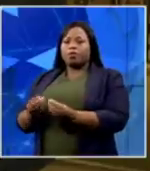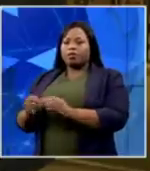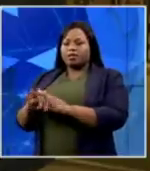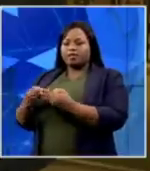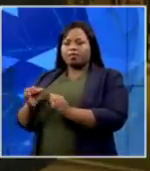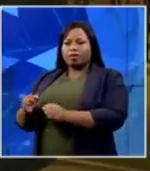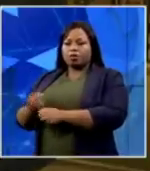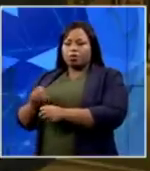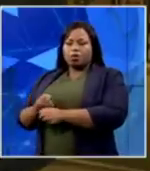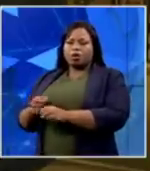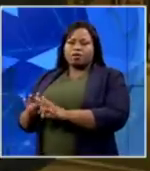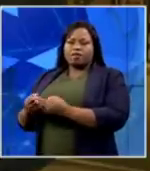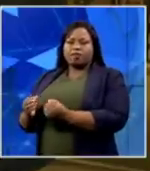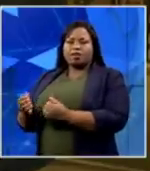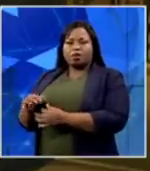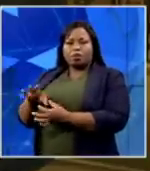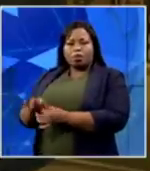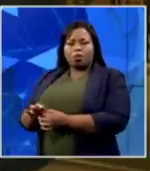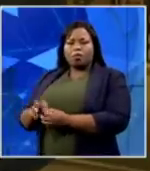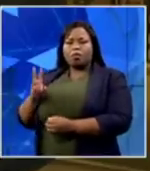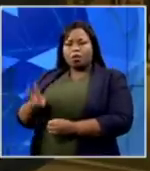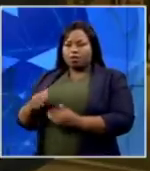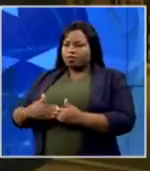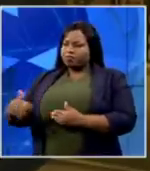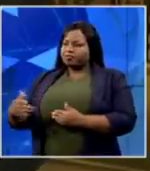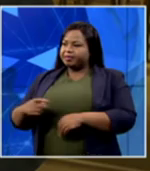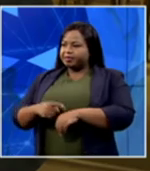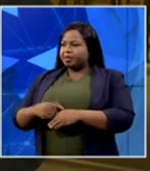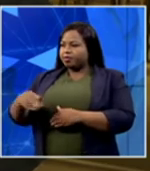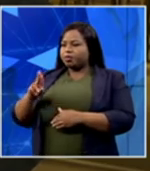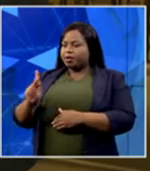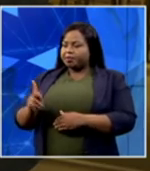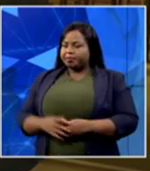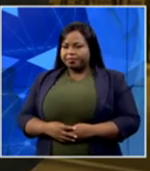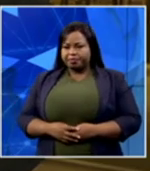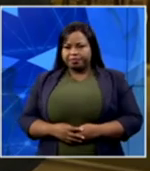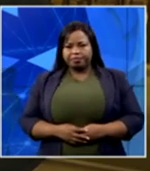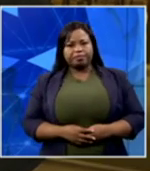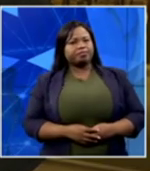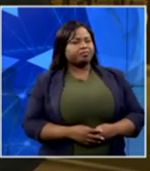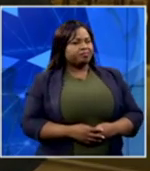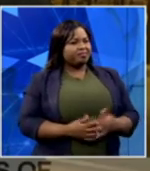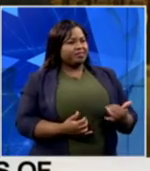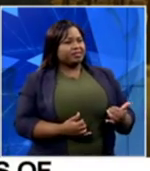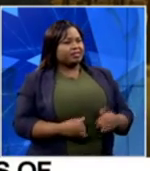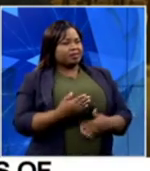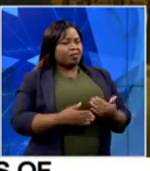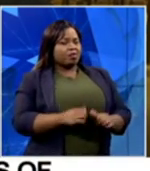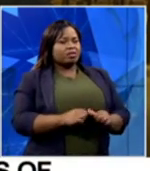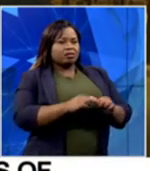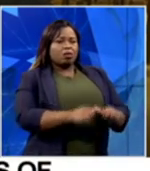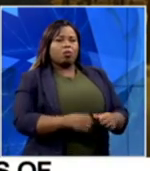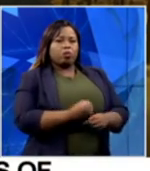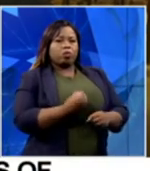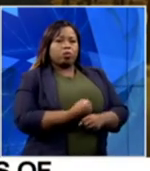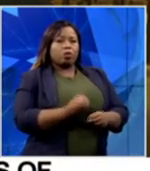from home, being with their families for the period of the lockdown in the UK. I would imagine this is quite a process. Obviously, a lot